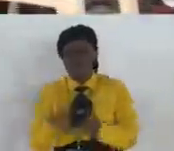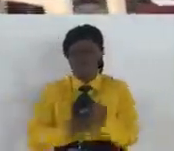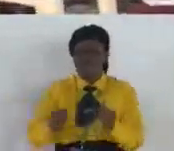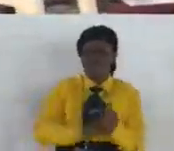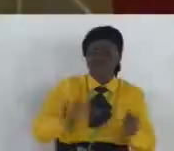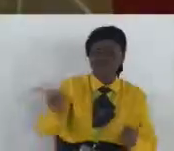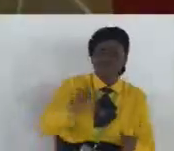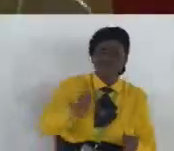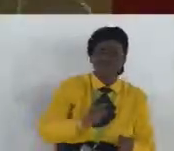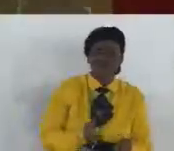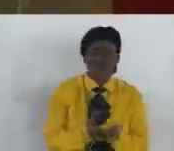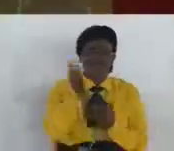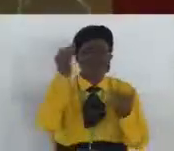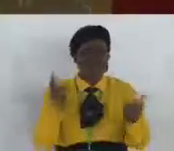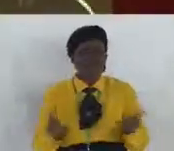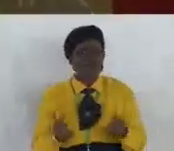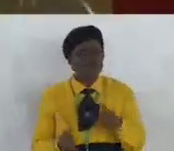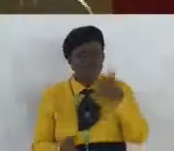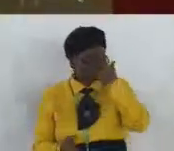They say,